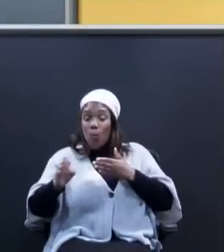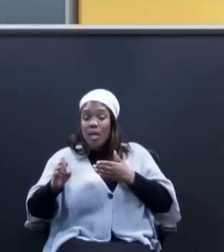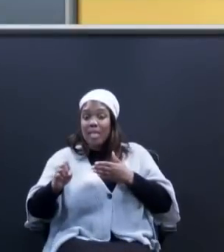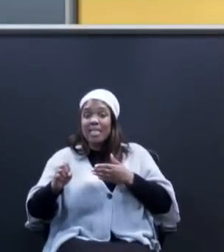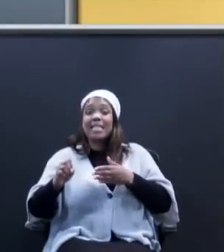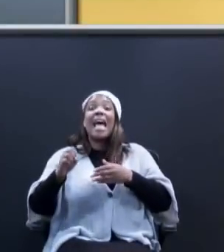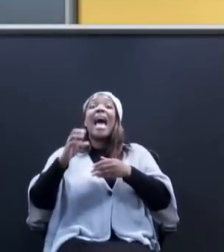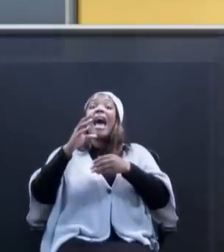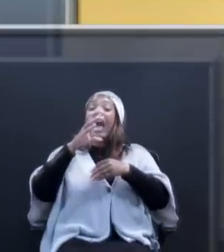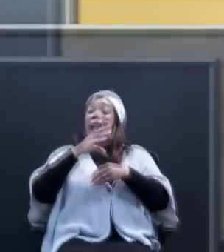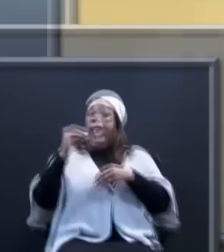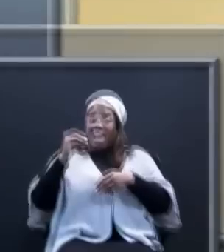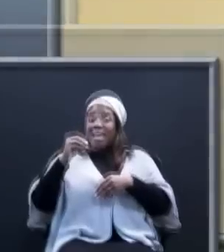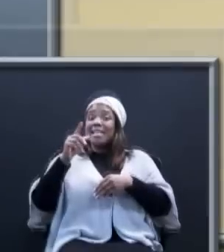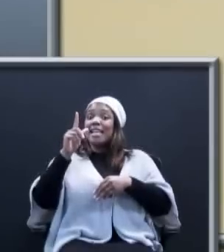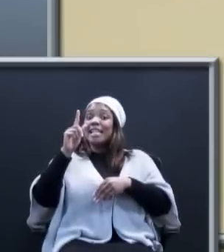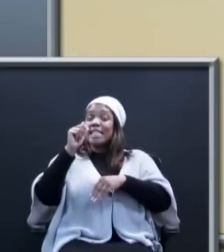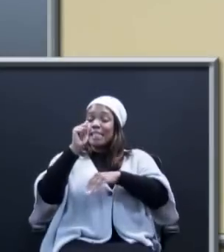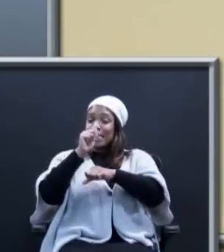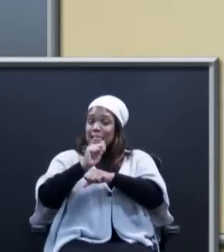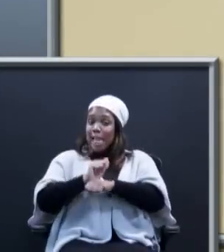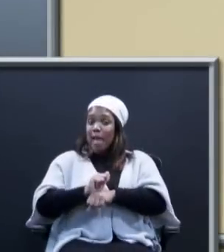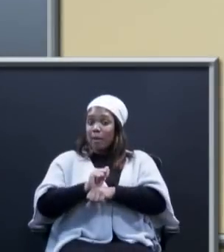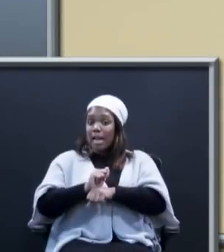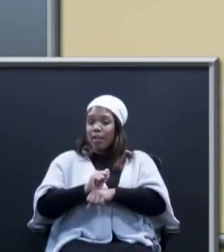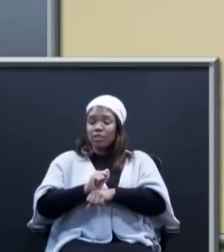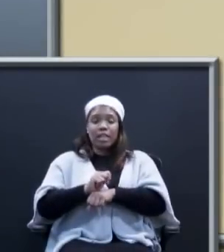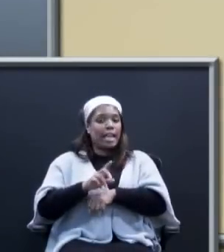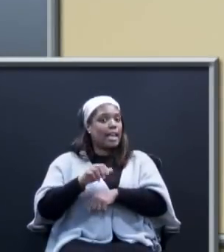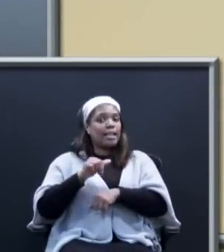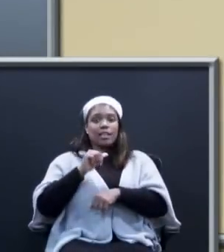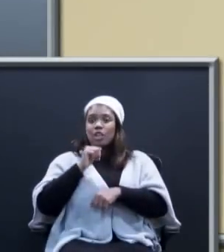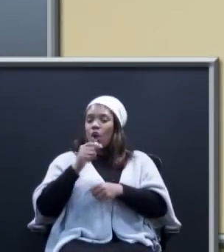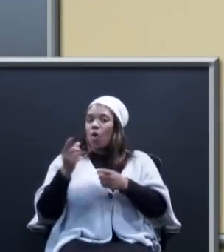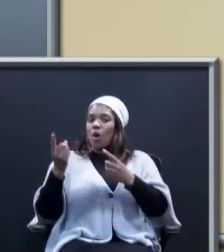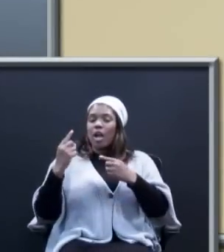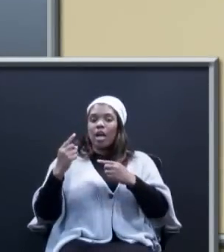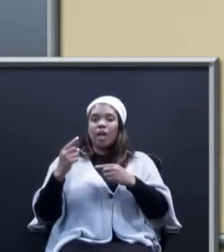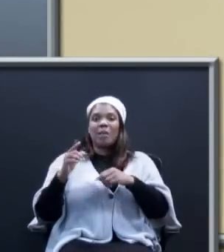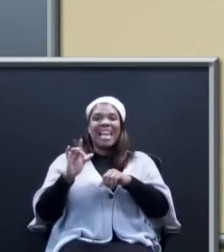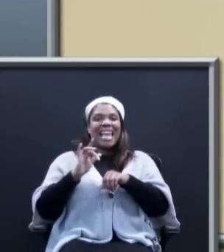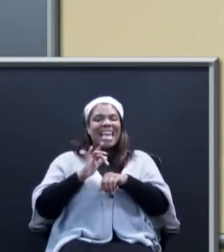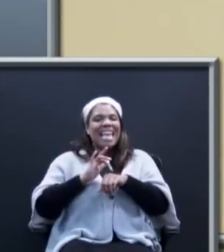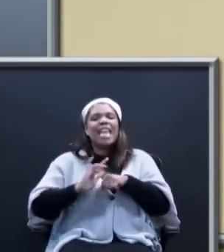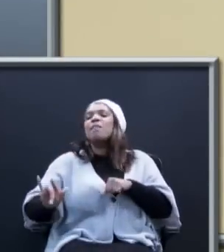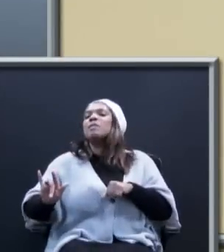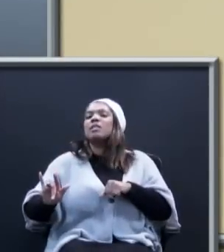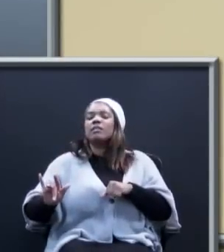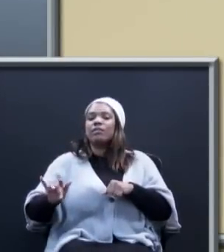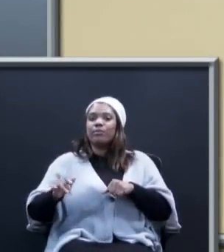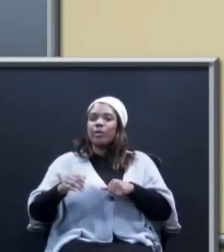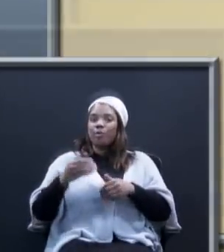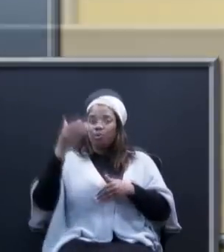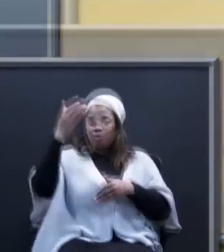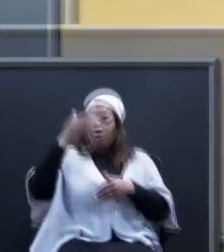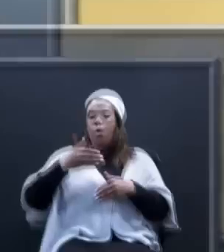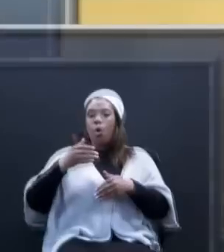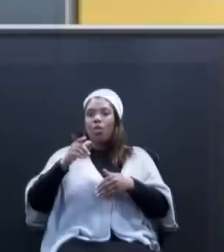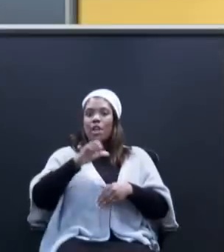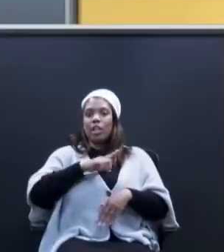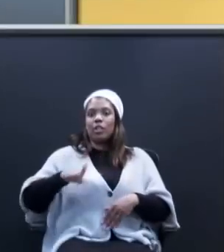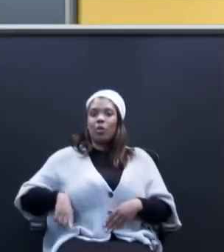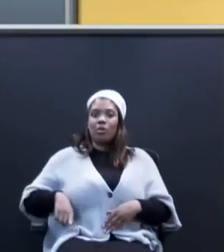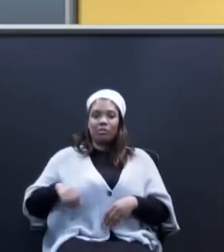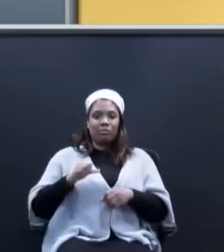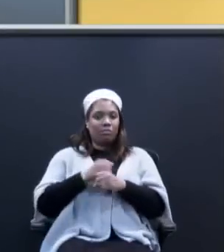finish that. And they shall not appear before the Lord empty. I just wanted to read that. To make sure you drop some in that